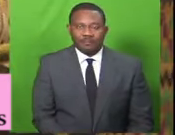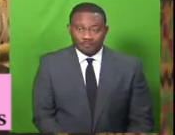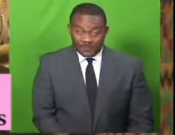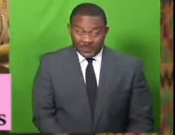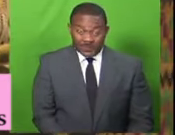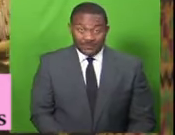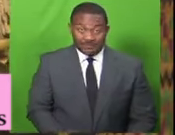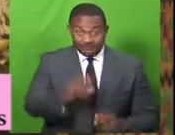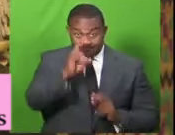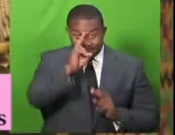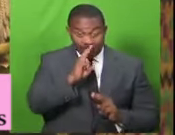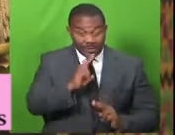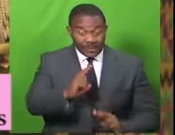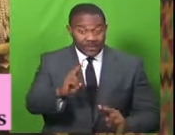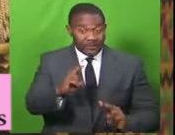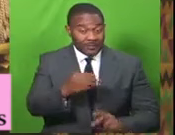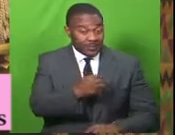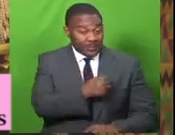Honorable members,